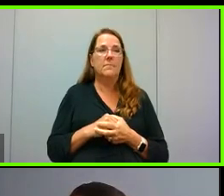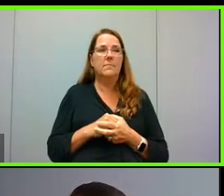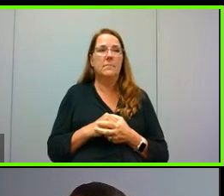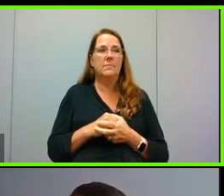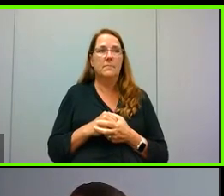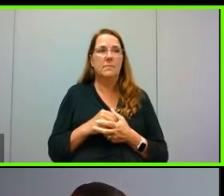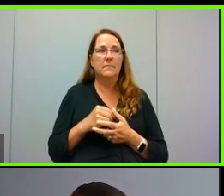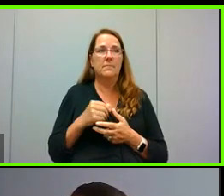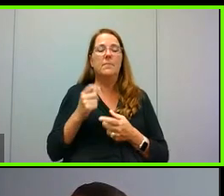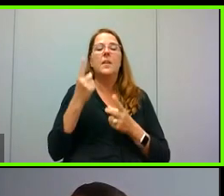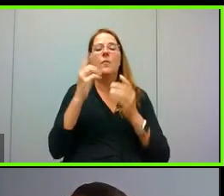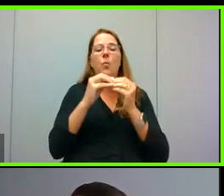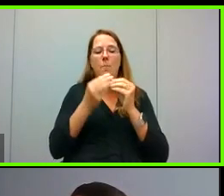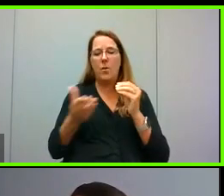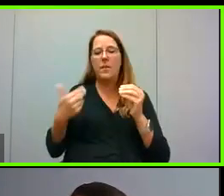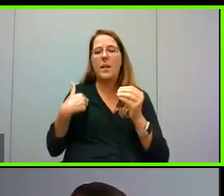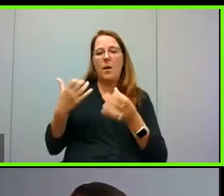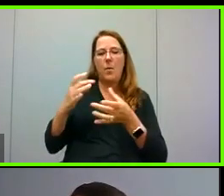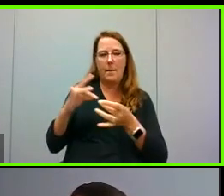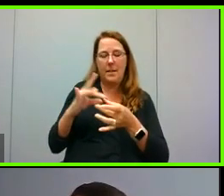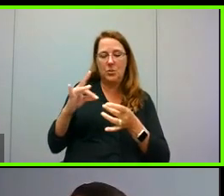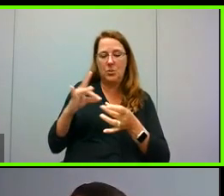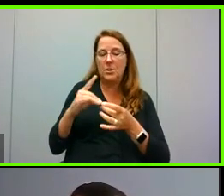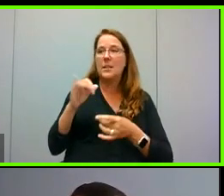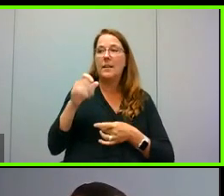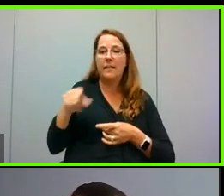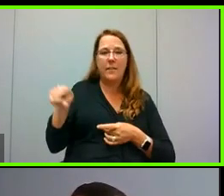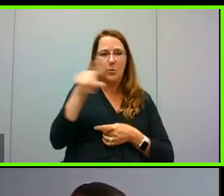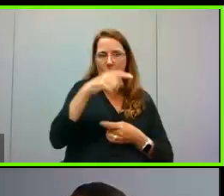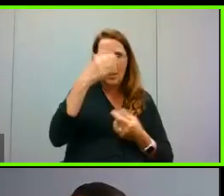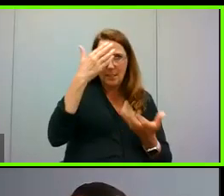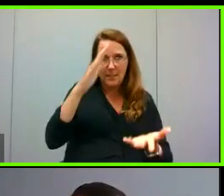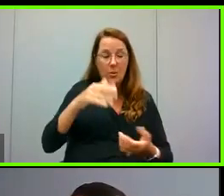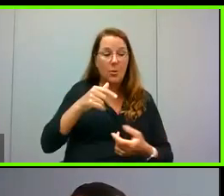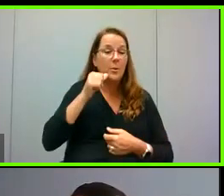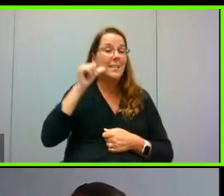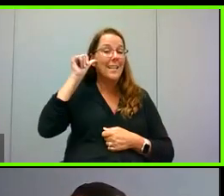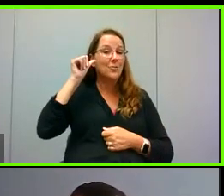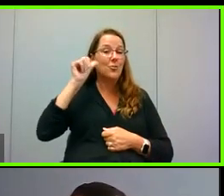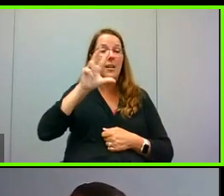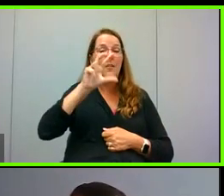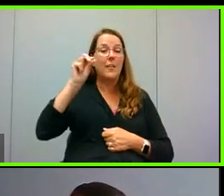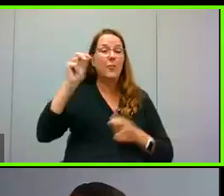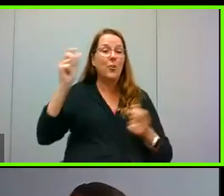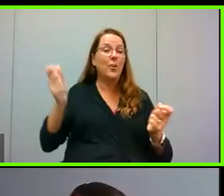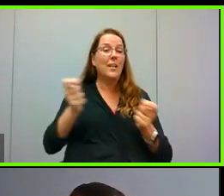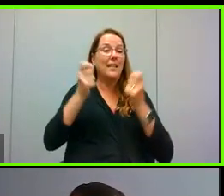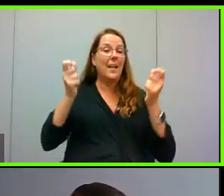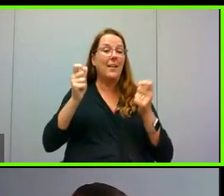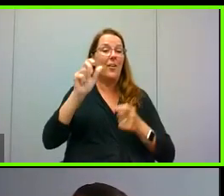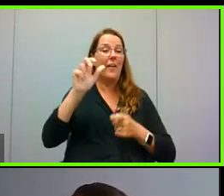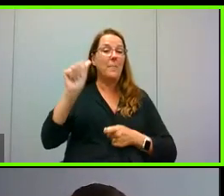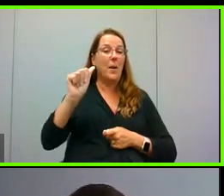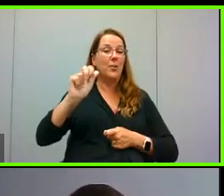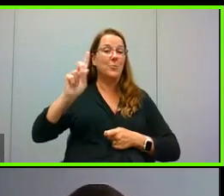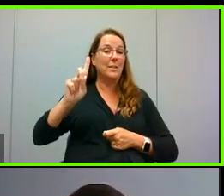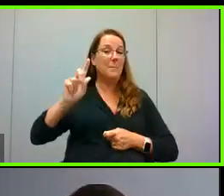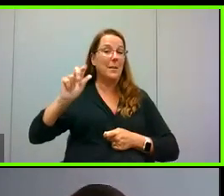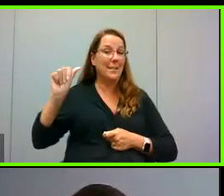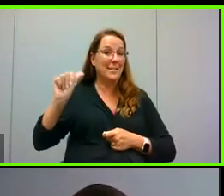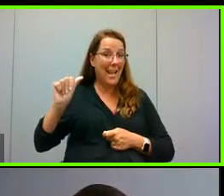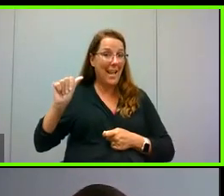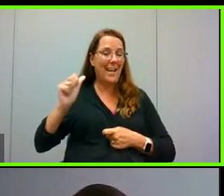But one more thing I wanted to mention, that as if you guys did not know, yesterday was the 30th anniversary of the Americans with Disabilities Act being